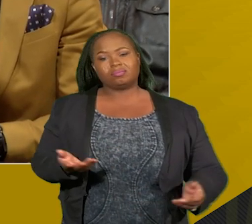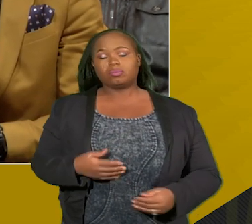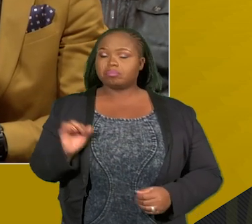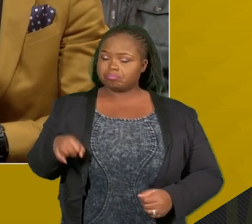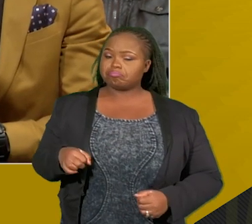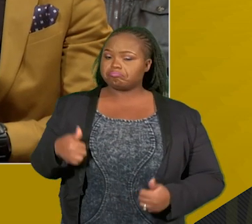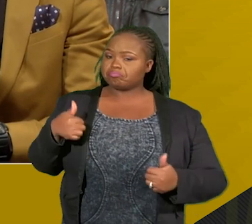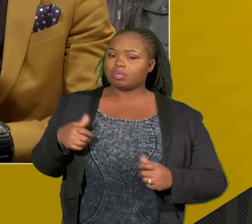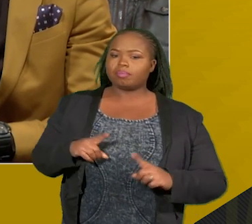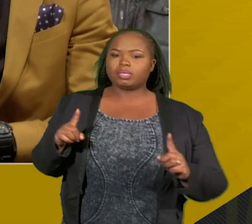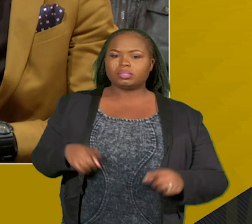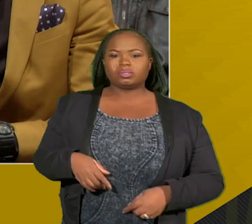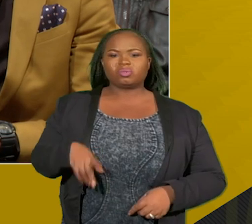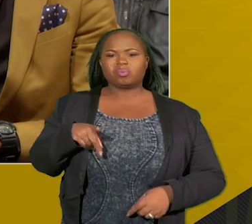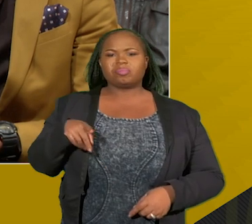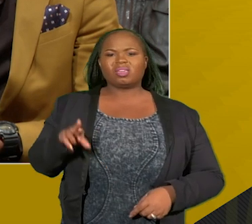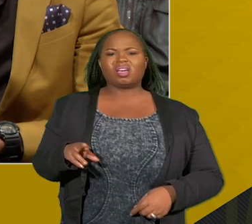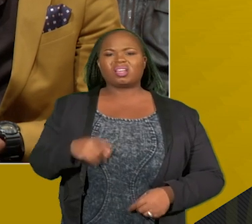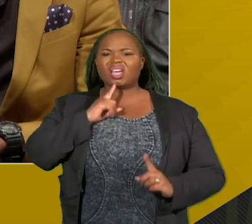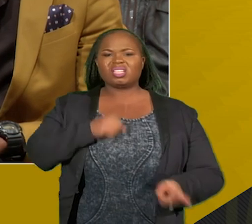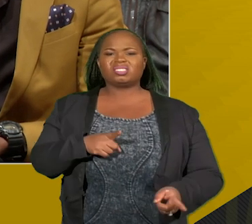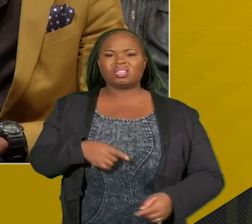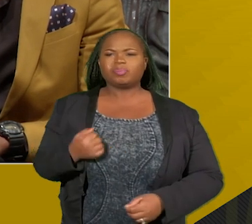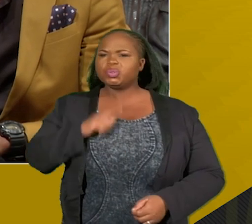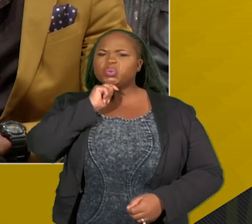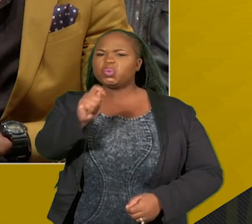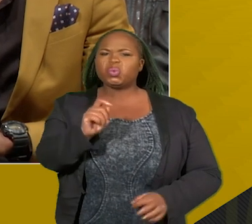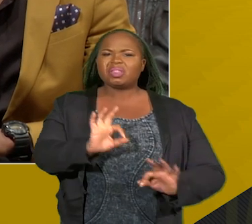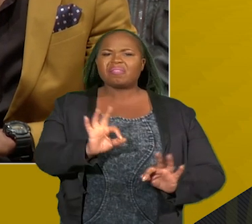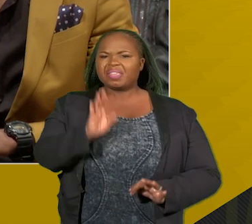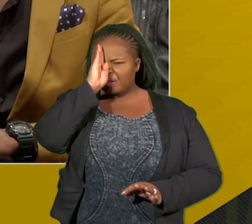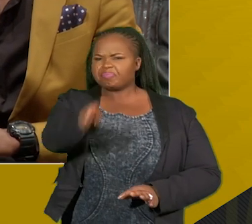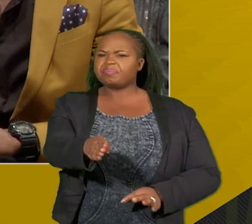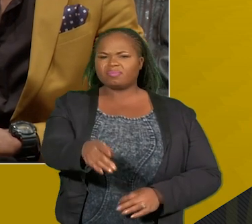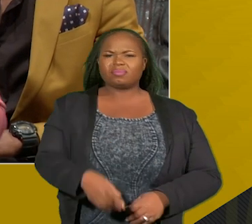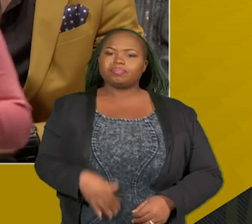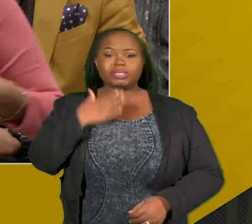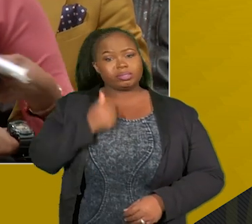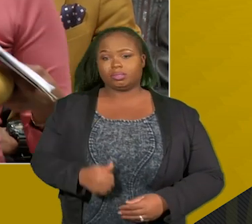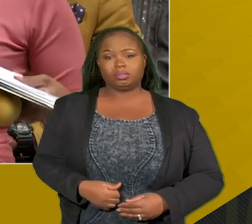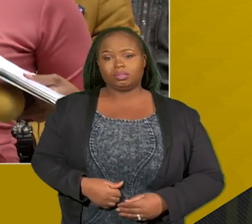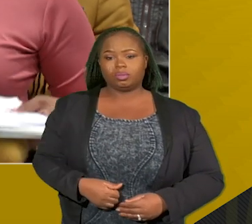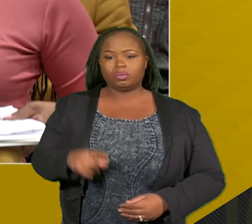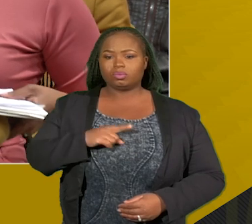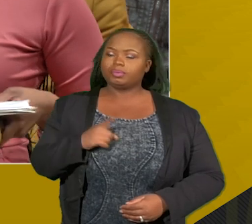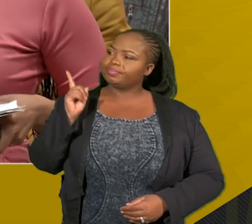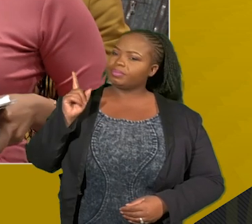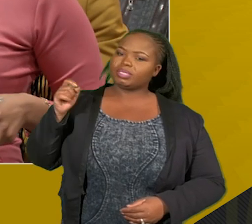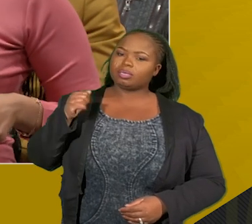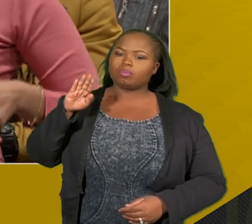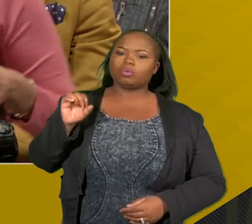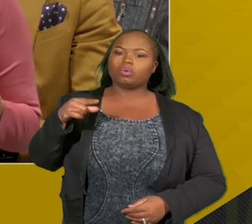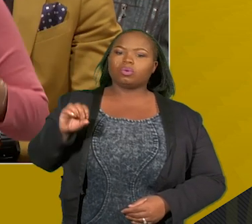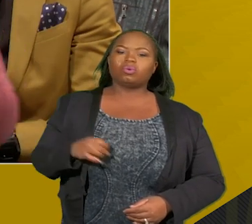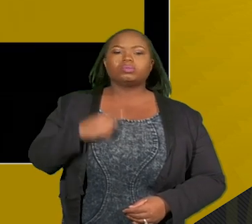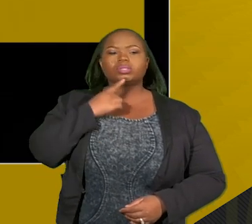to you, my brother, but rina le di-PR answers mona ngare nnete a ibatlotswa a re ntsheng nnete batho ba medimo a re ke otebogo moganyetse o